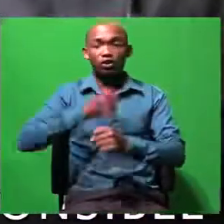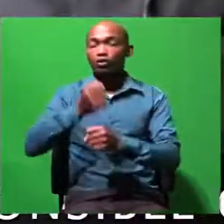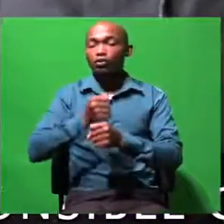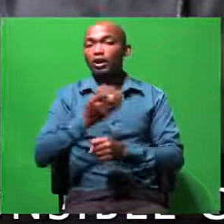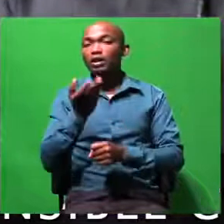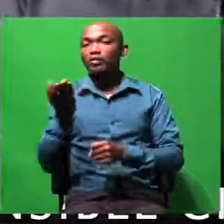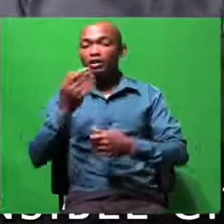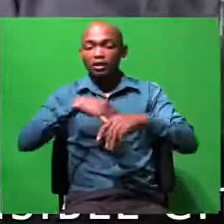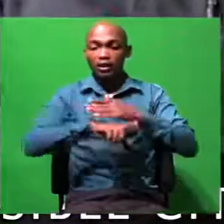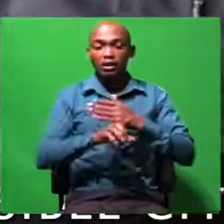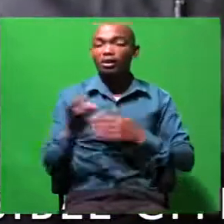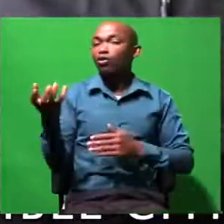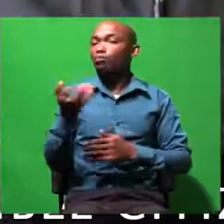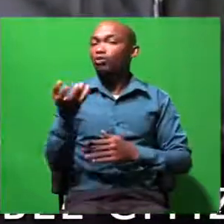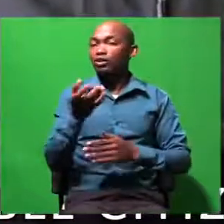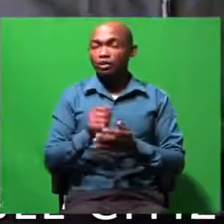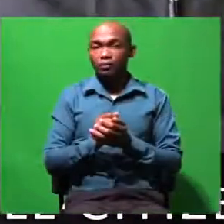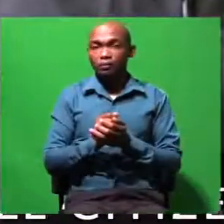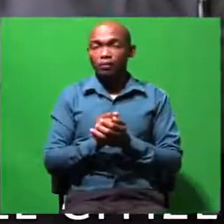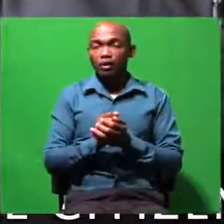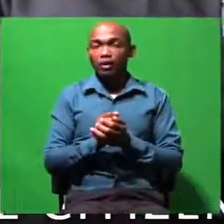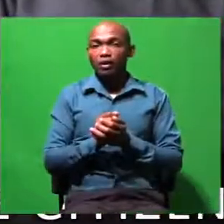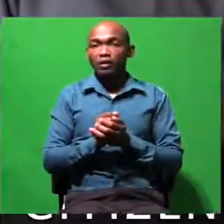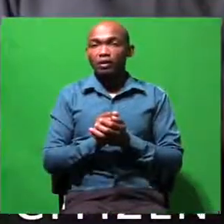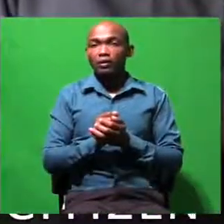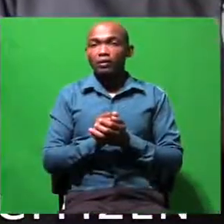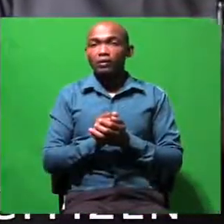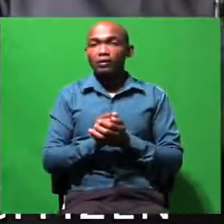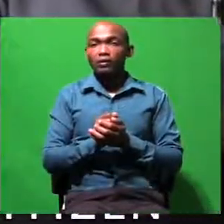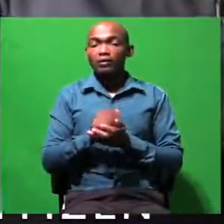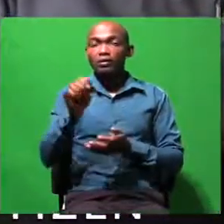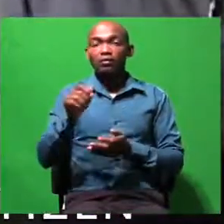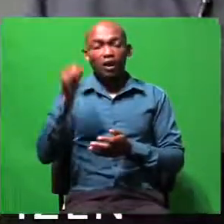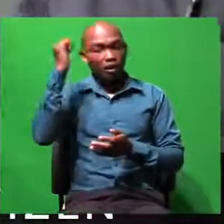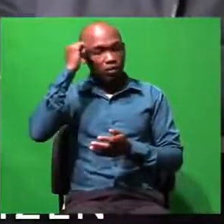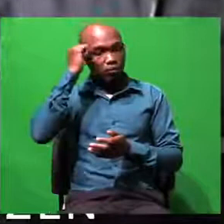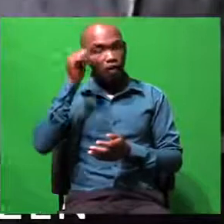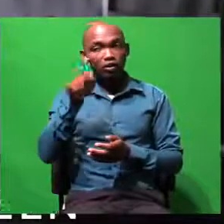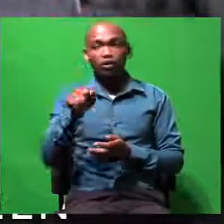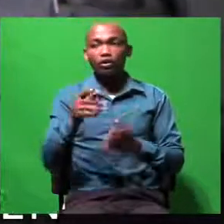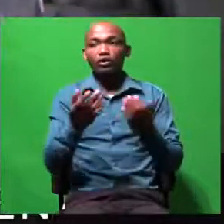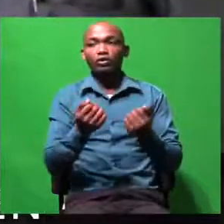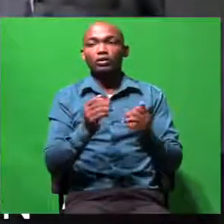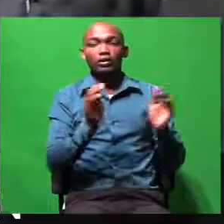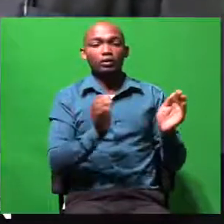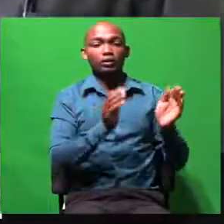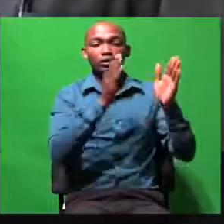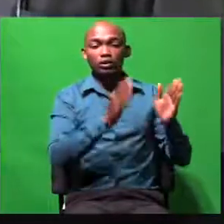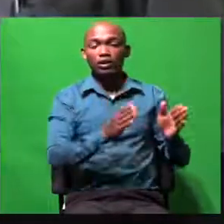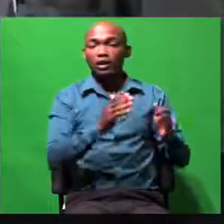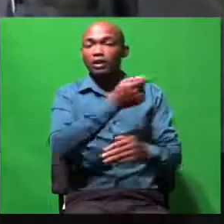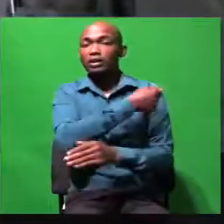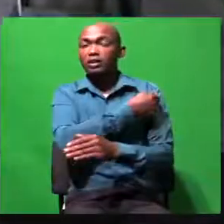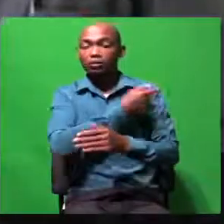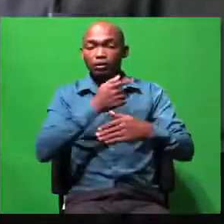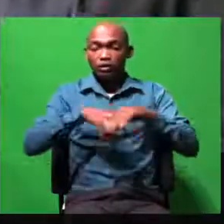anything in their communities. Therefore, I remind you to tell you that they need special care and they need special